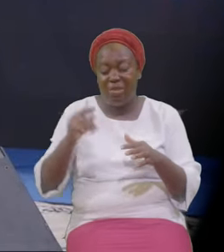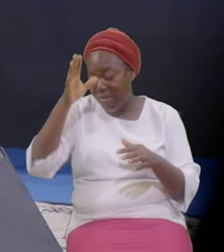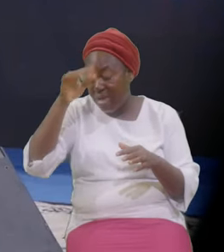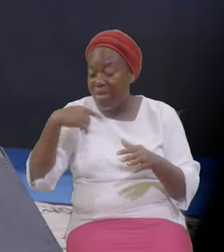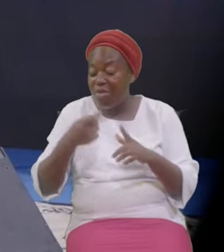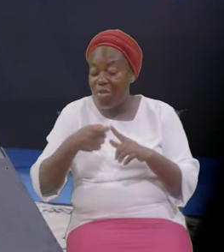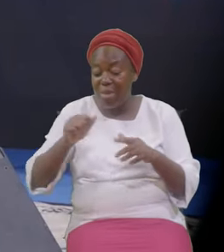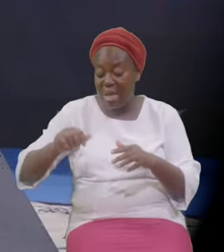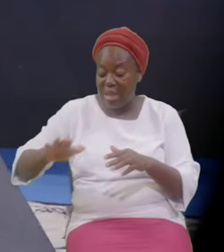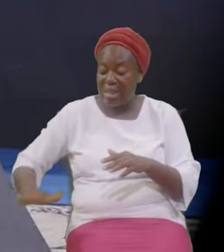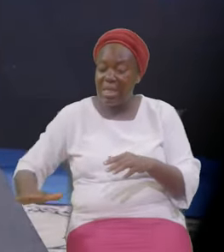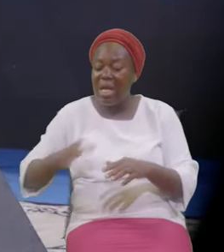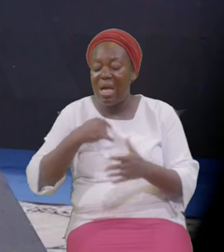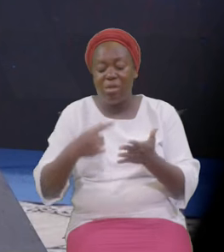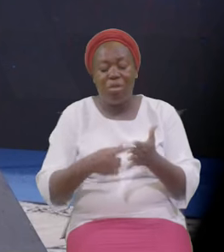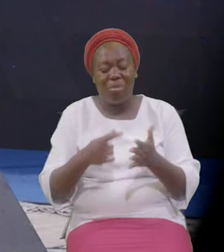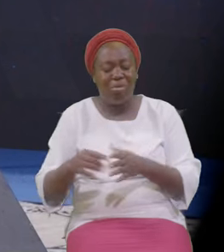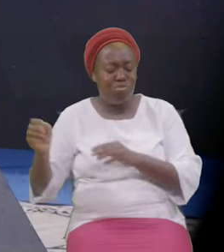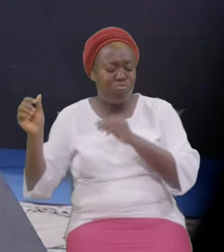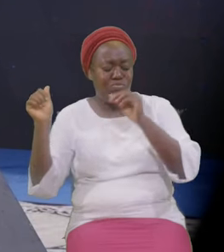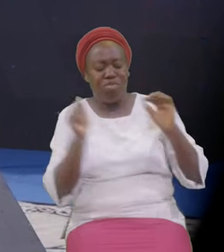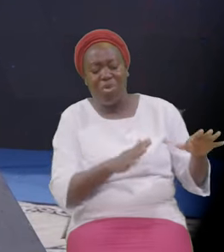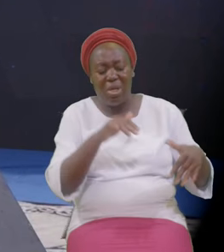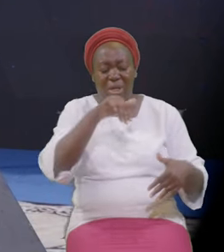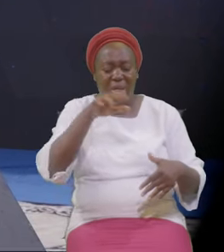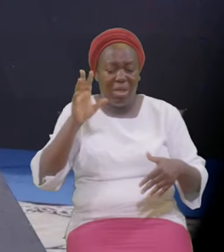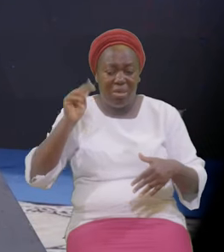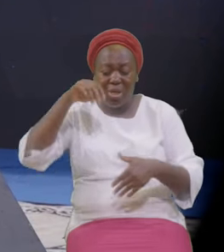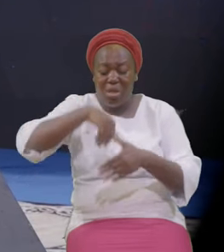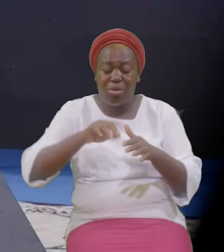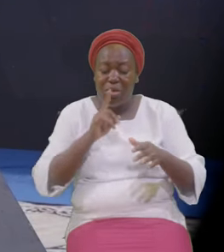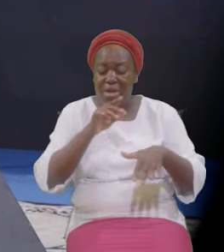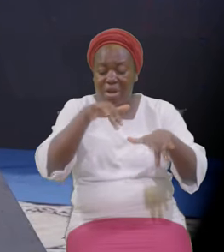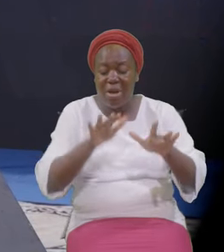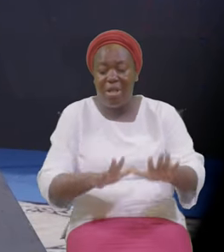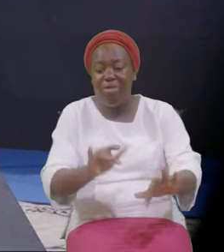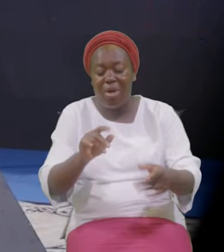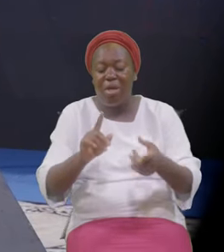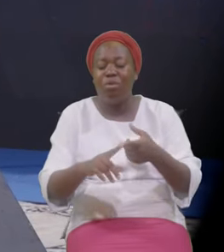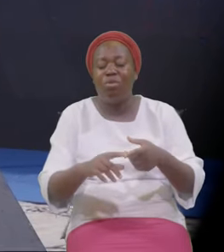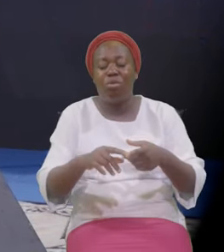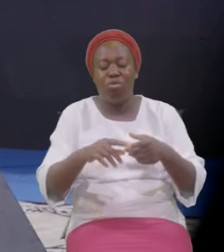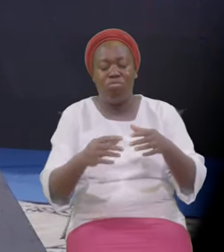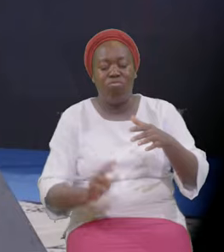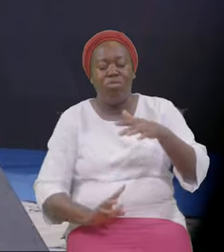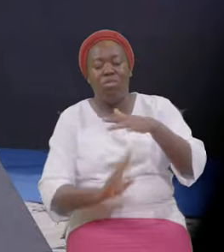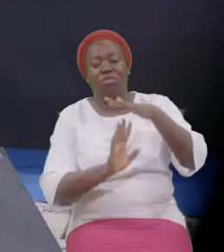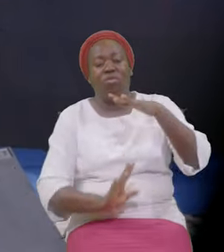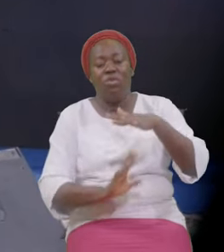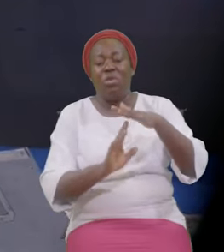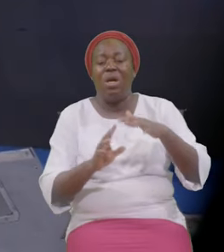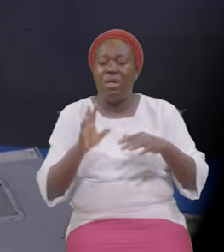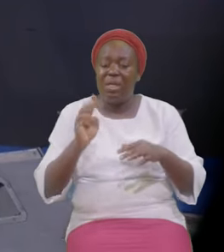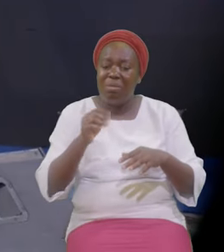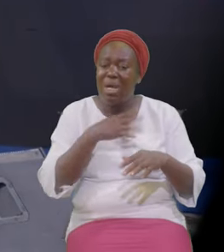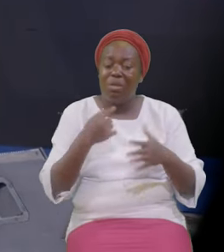throw him into the river, into the water to drown him. And sometimes into